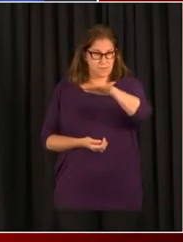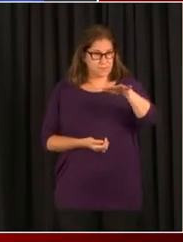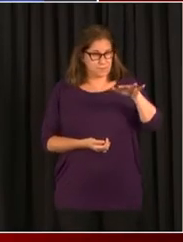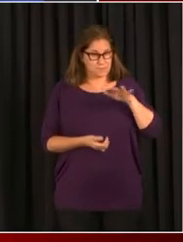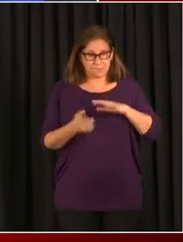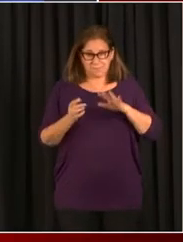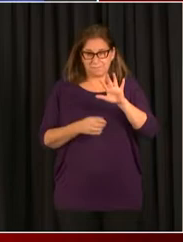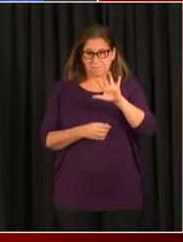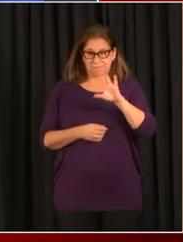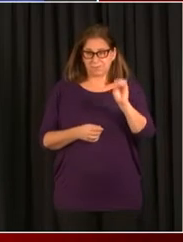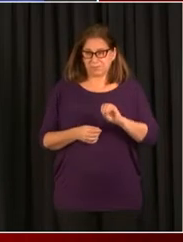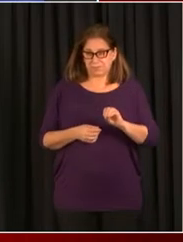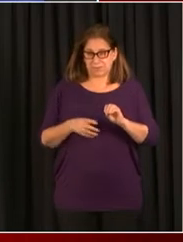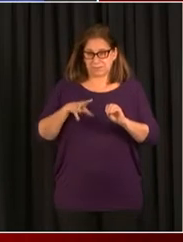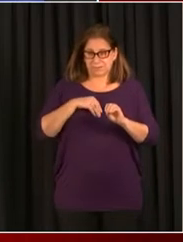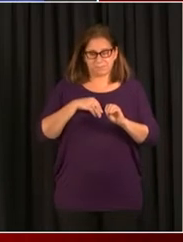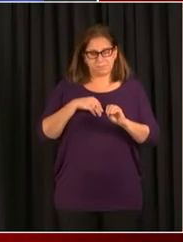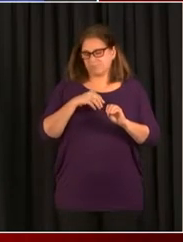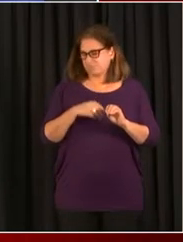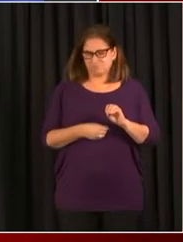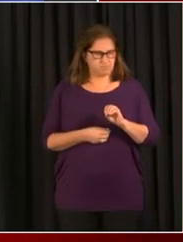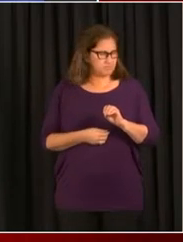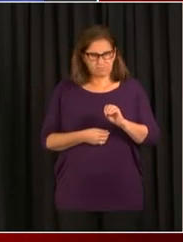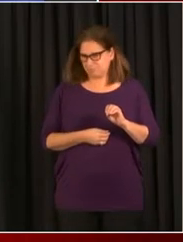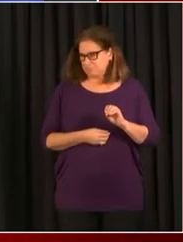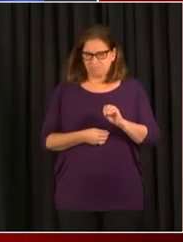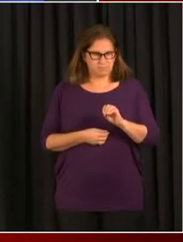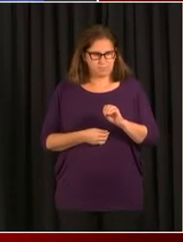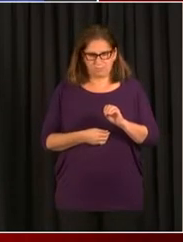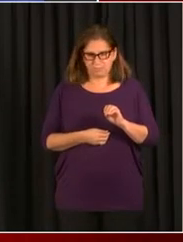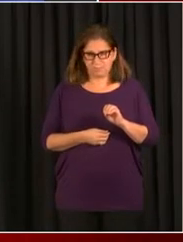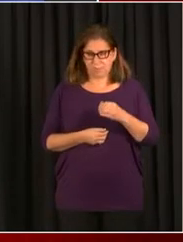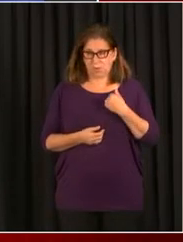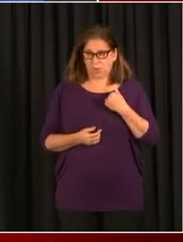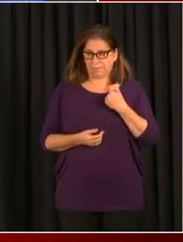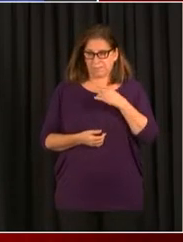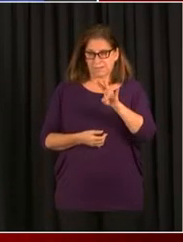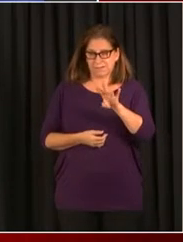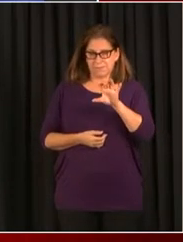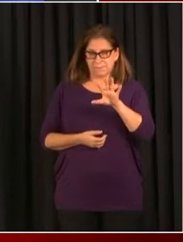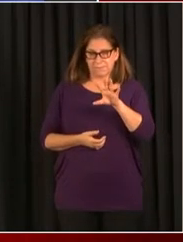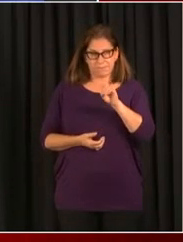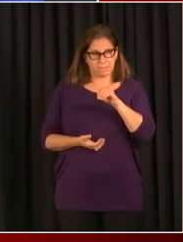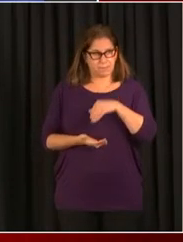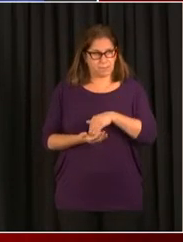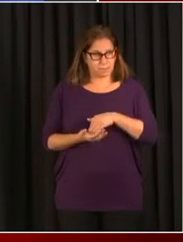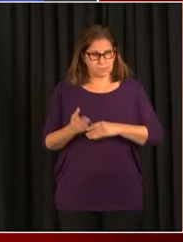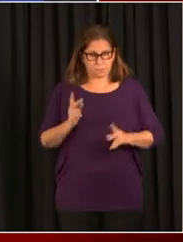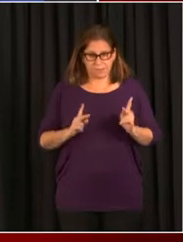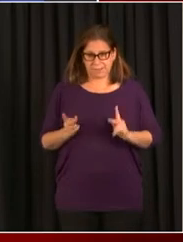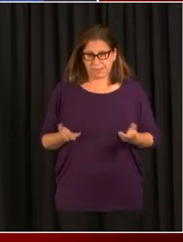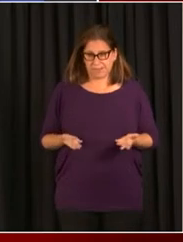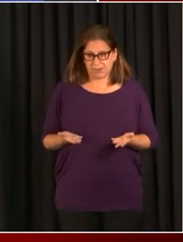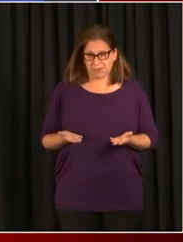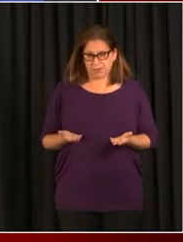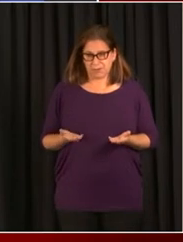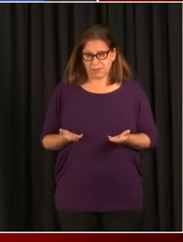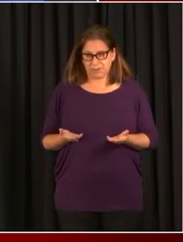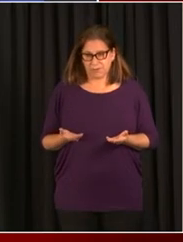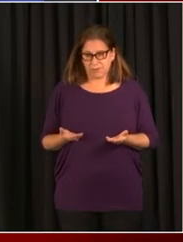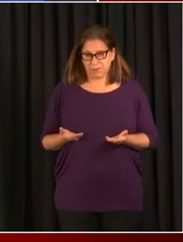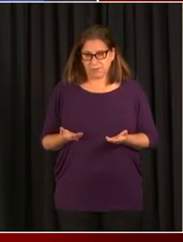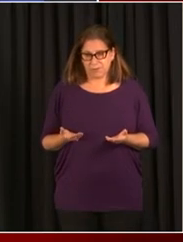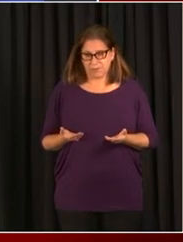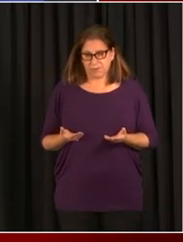successful. Like, we have 700,000 people here, so we have been very forward. Have had